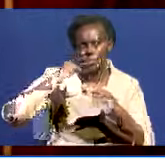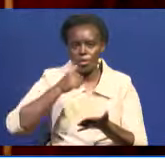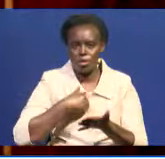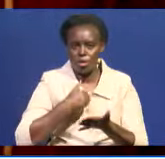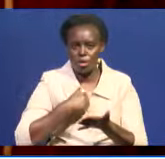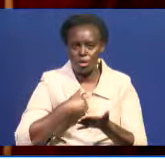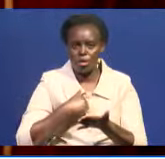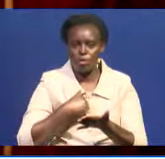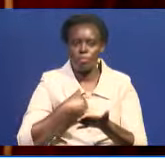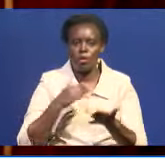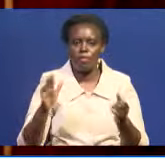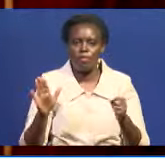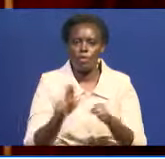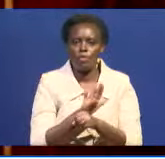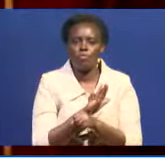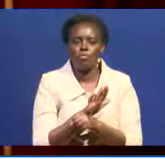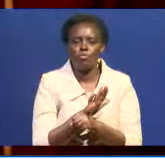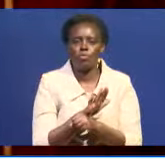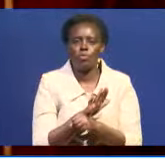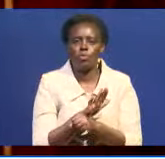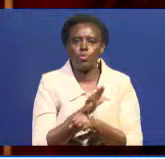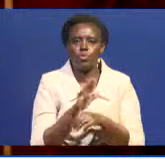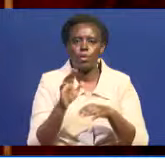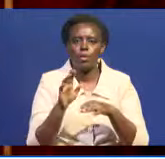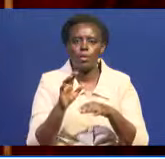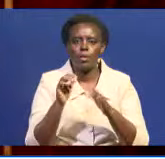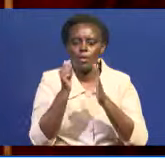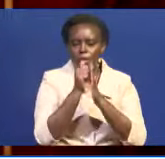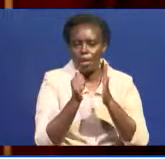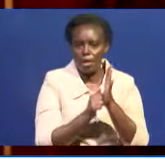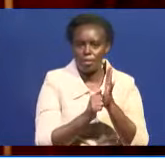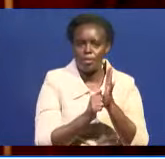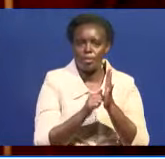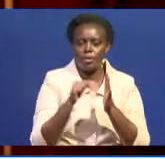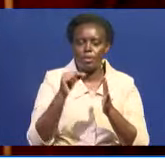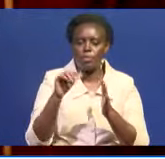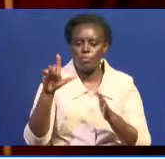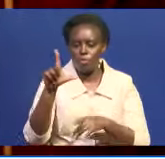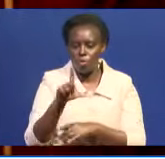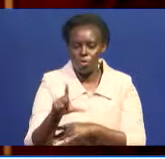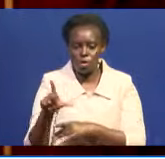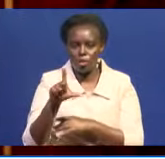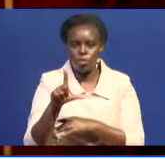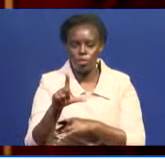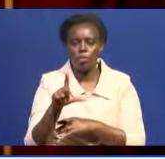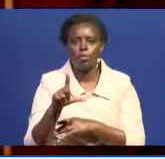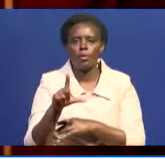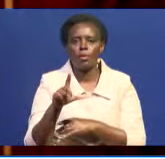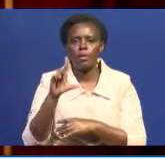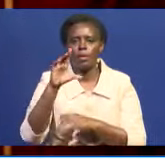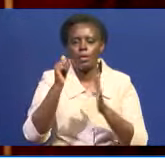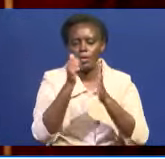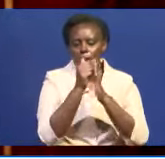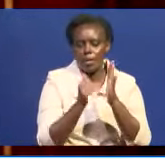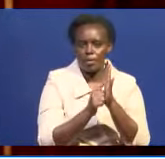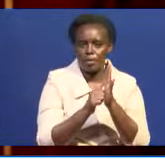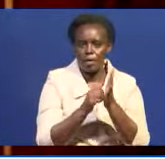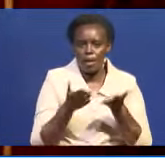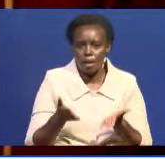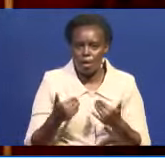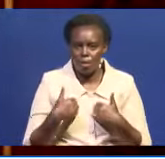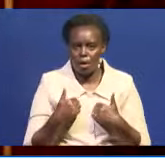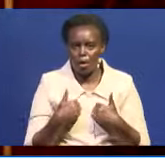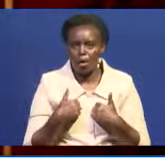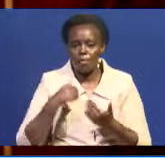allocation for maintaining a comprehensive and accessible database of the geolocation data. Currently, there is